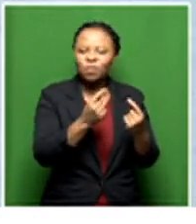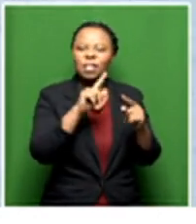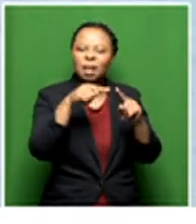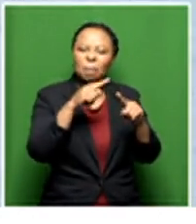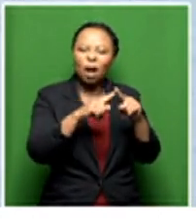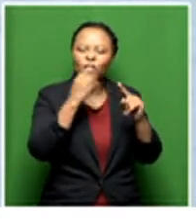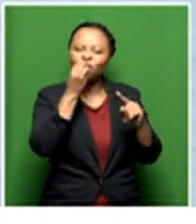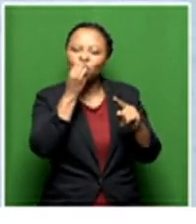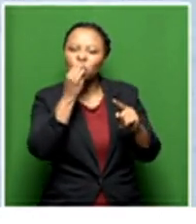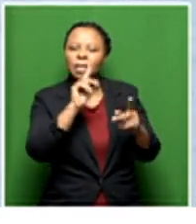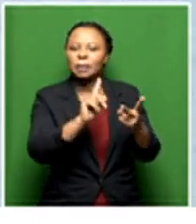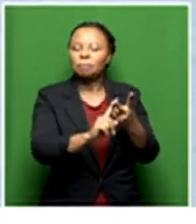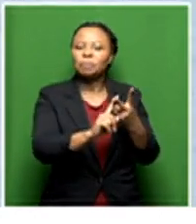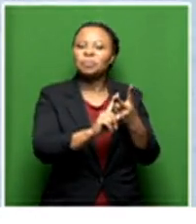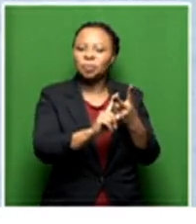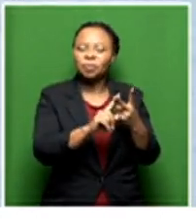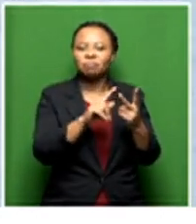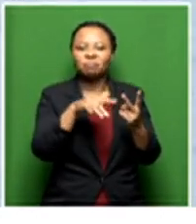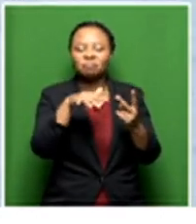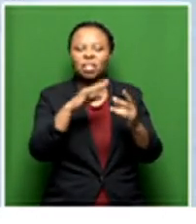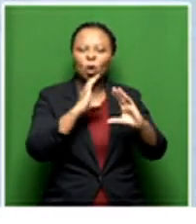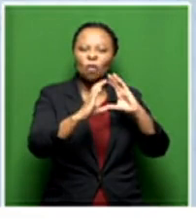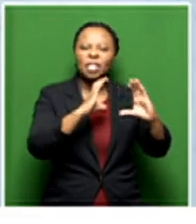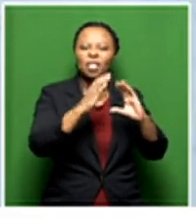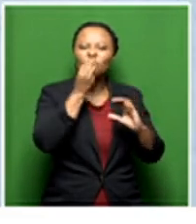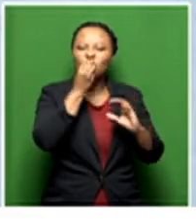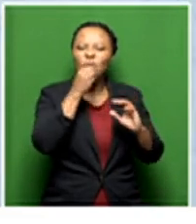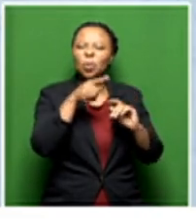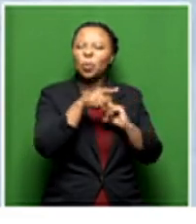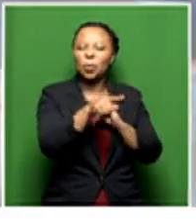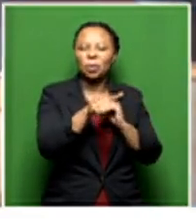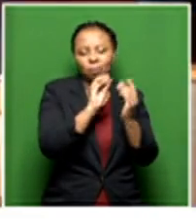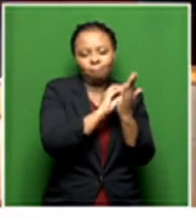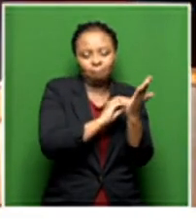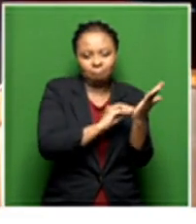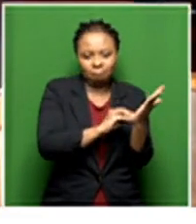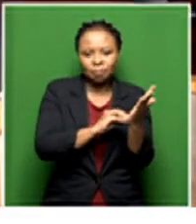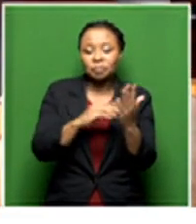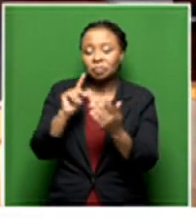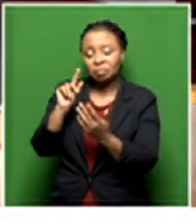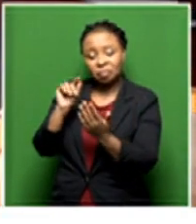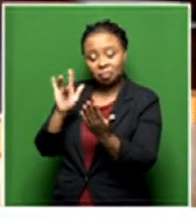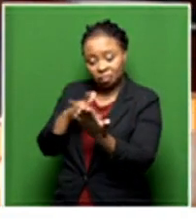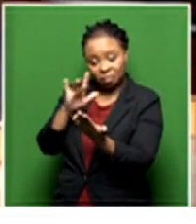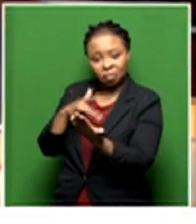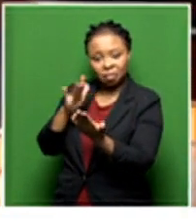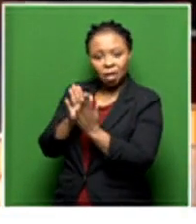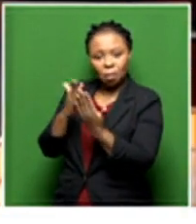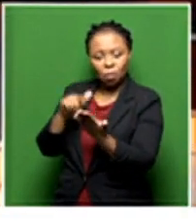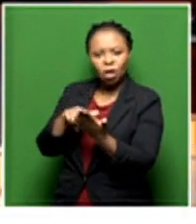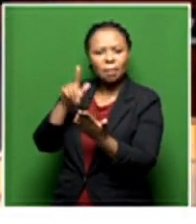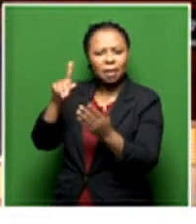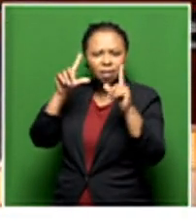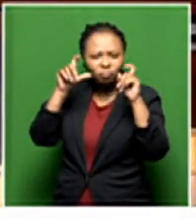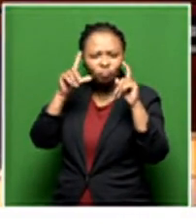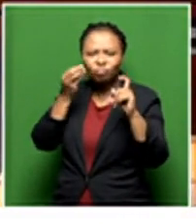the conversations around the food. And just browsing the book, I see that you did not include any